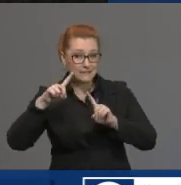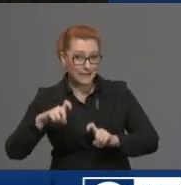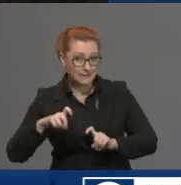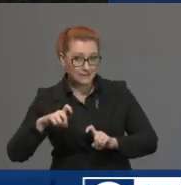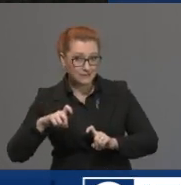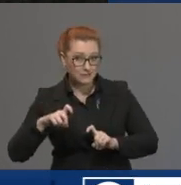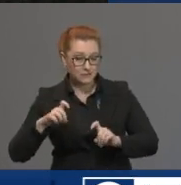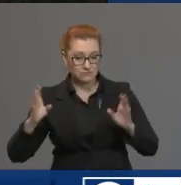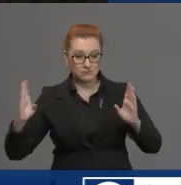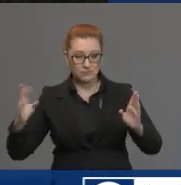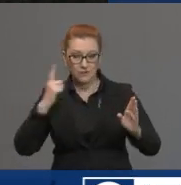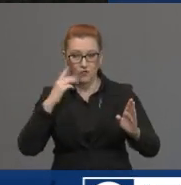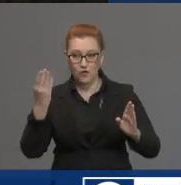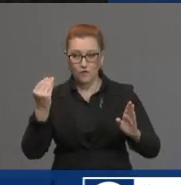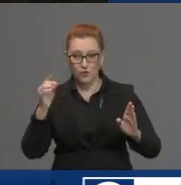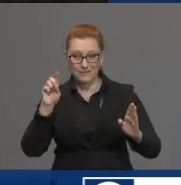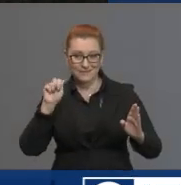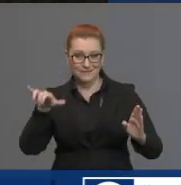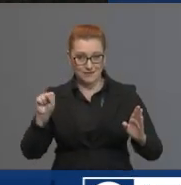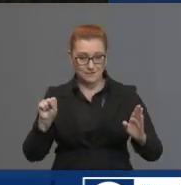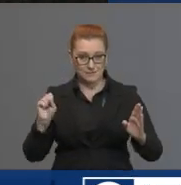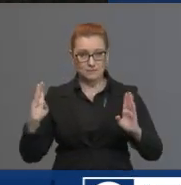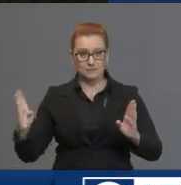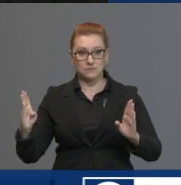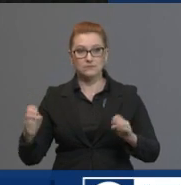total tests within a 14-day period.